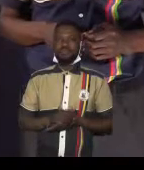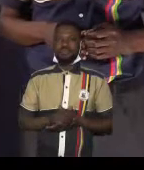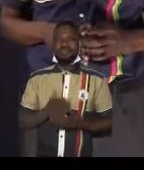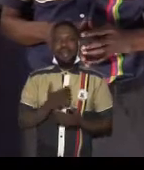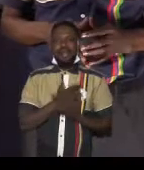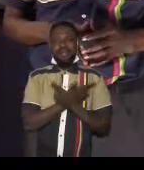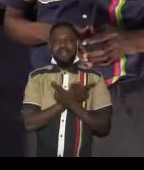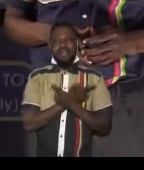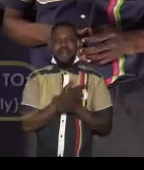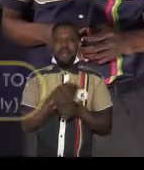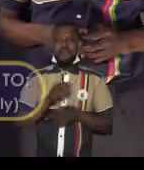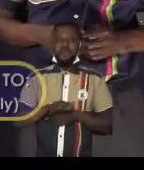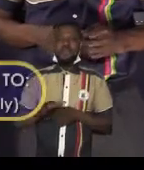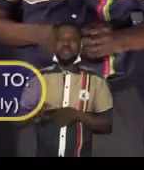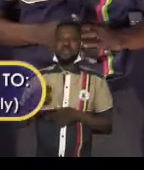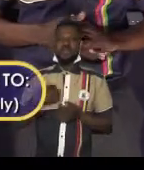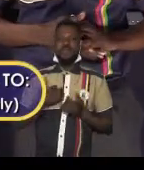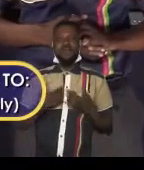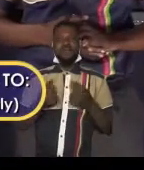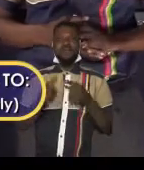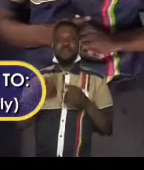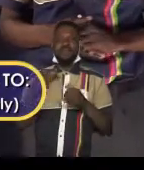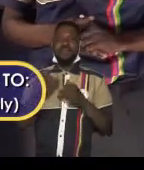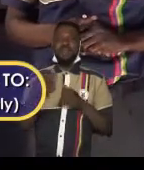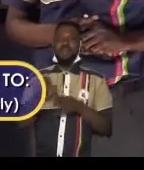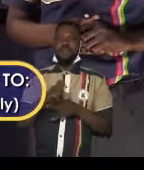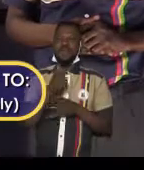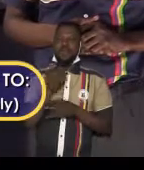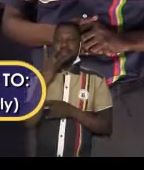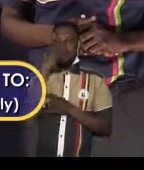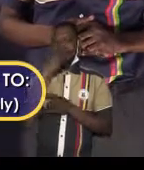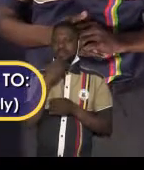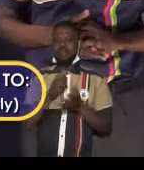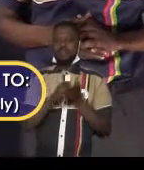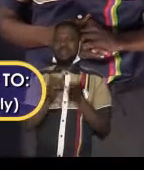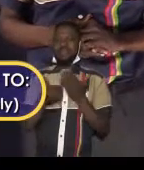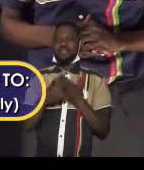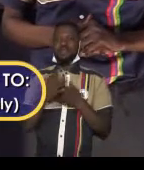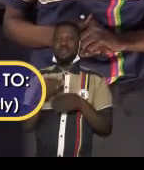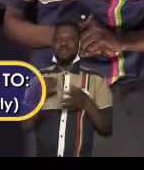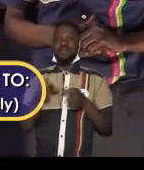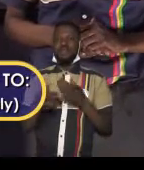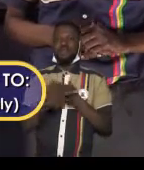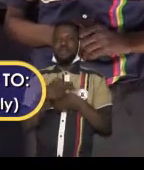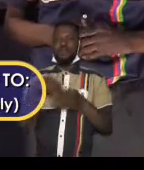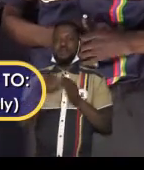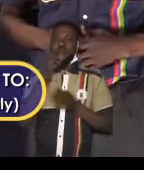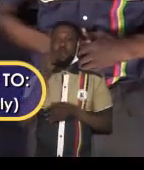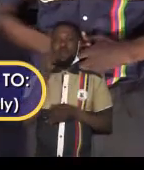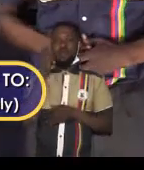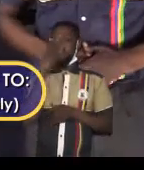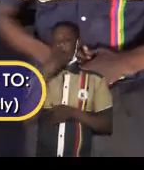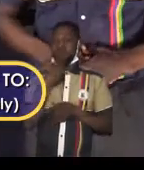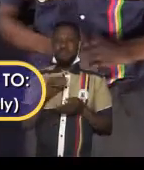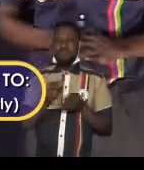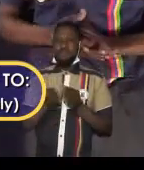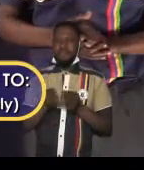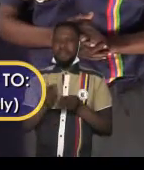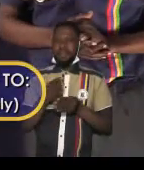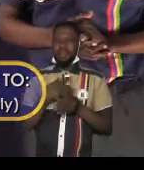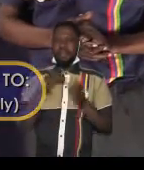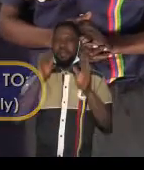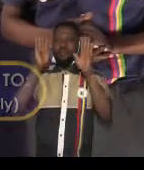Dear pupils, we have come to the end of another beautiful edition on the classroom in your home. Beautiful packaged